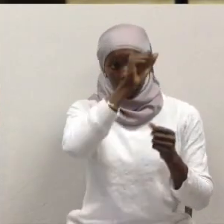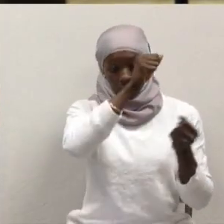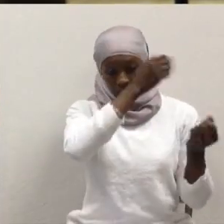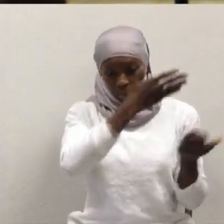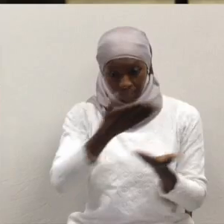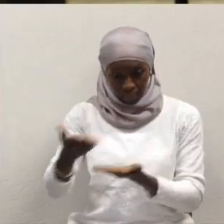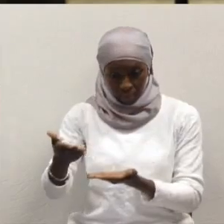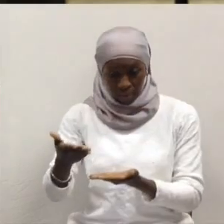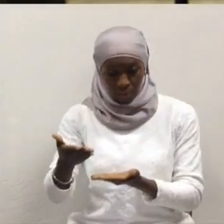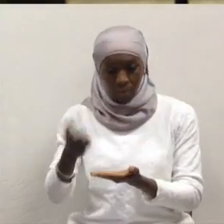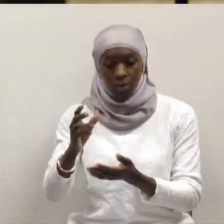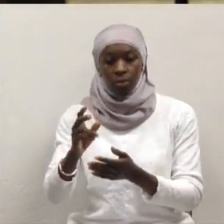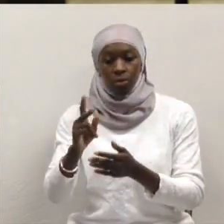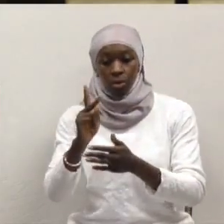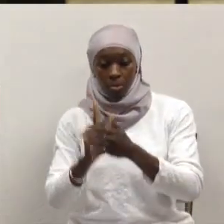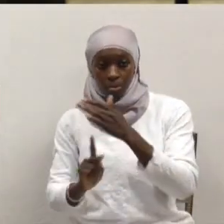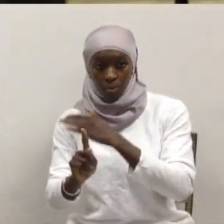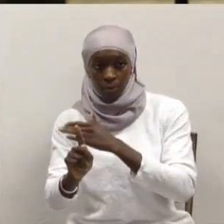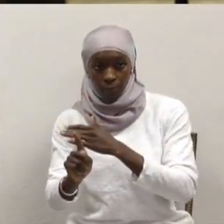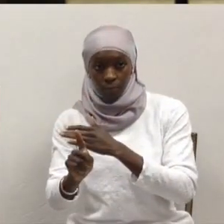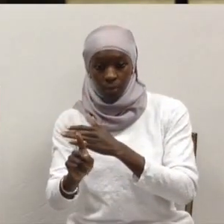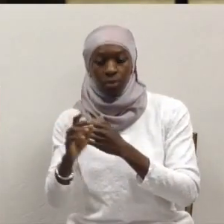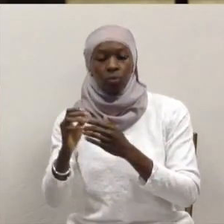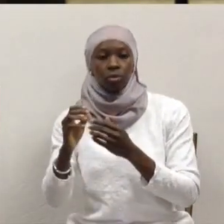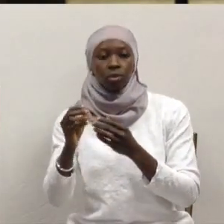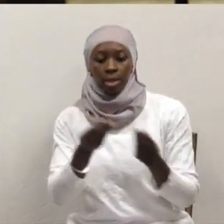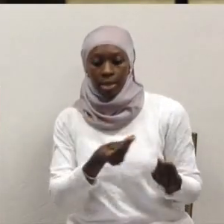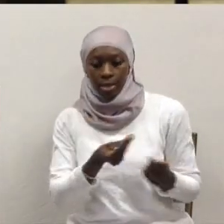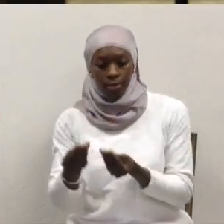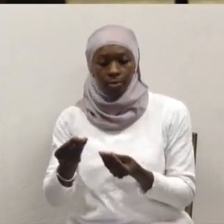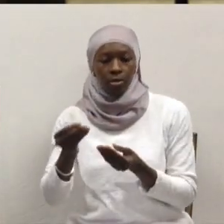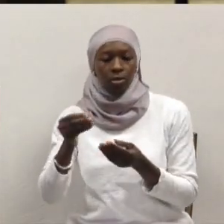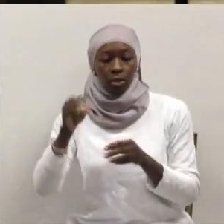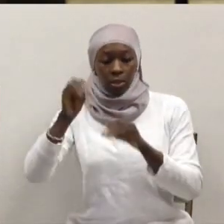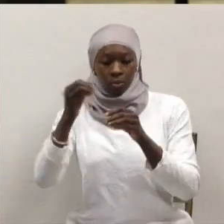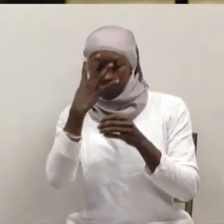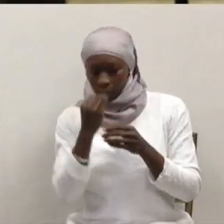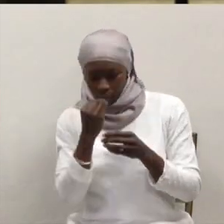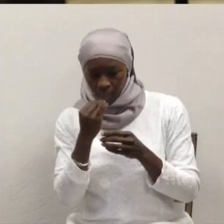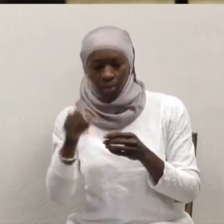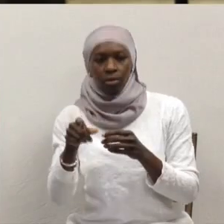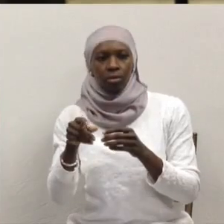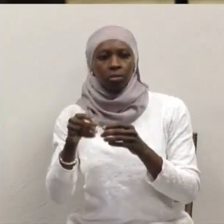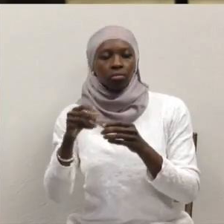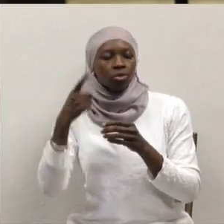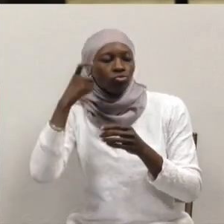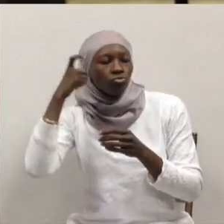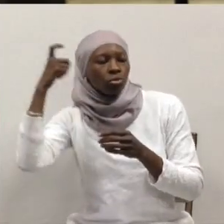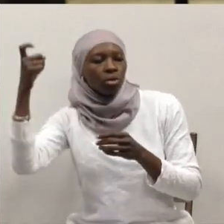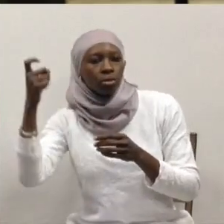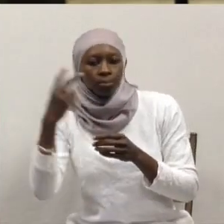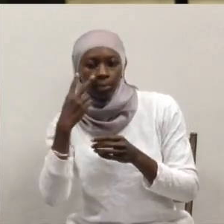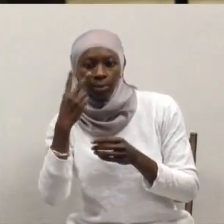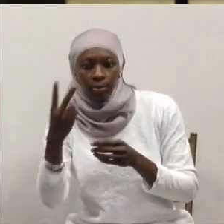alaihi wasallam was given a vision in his dream. 6 years into the migration